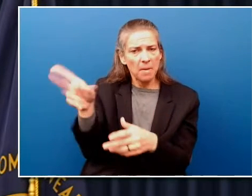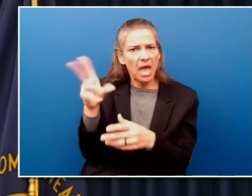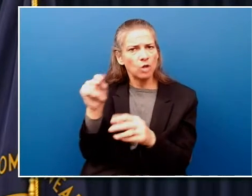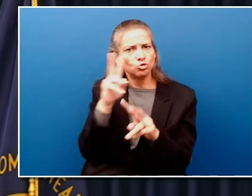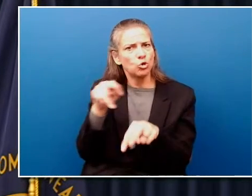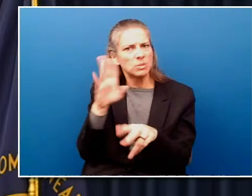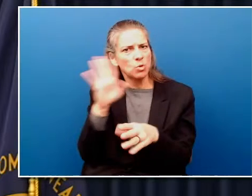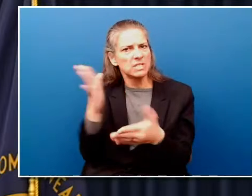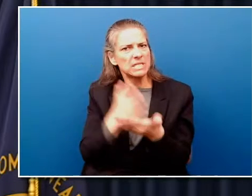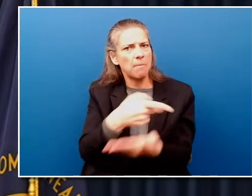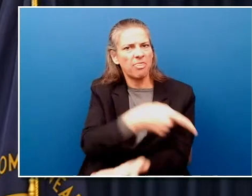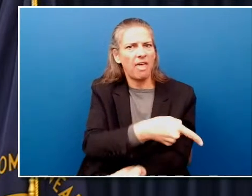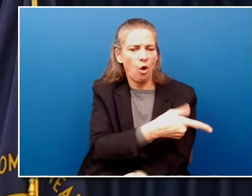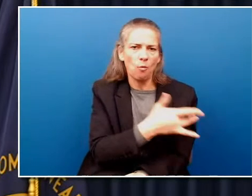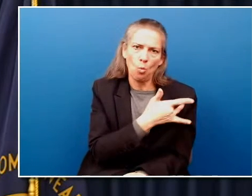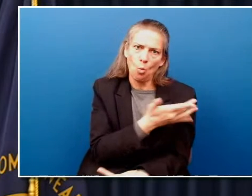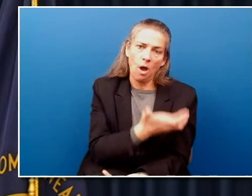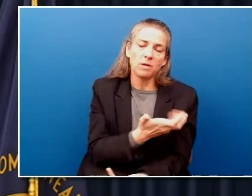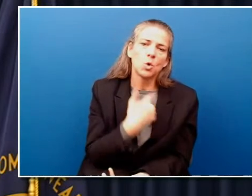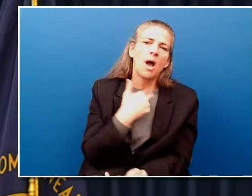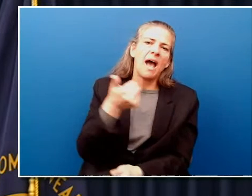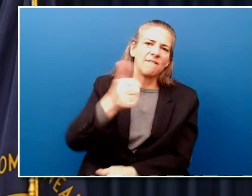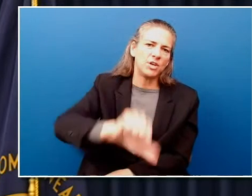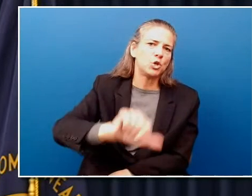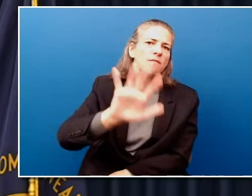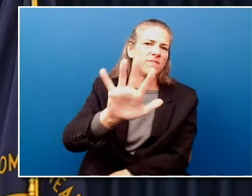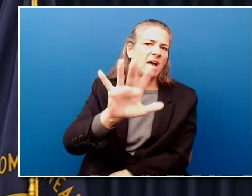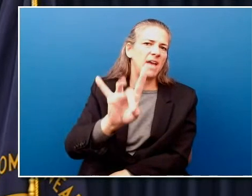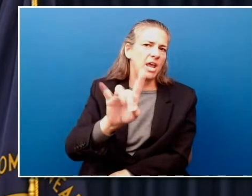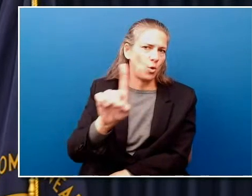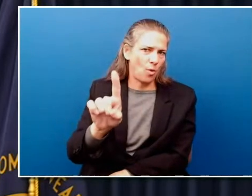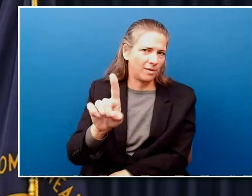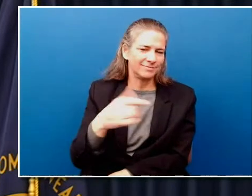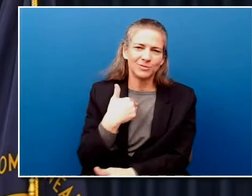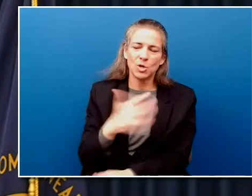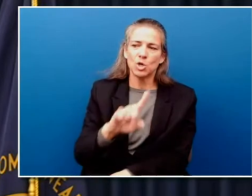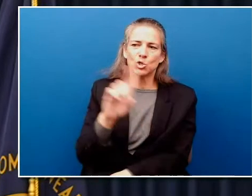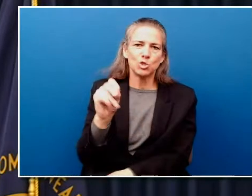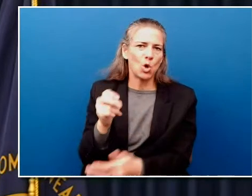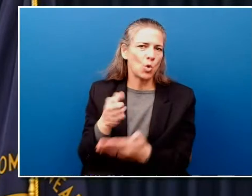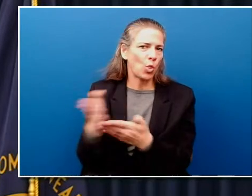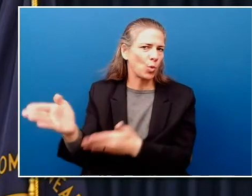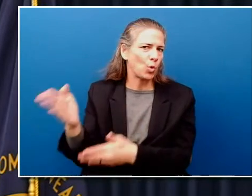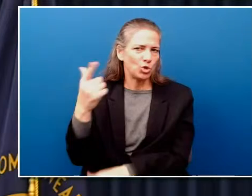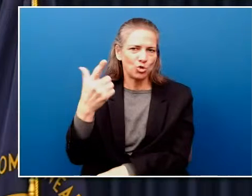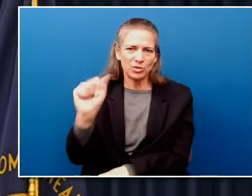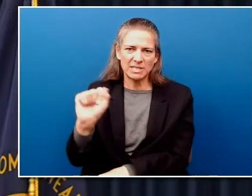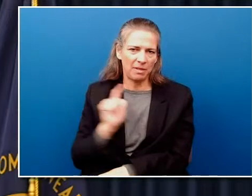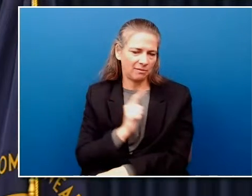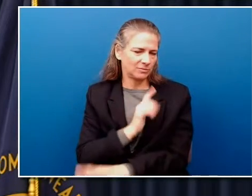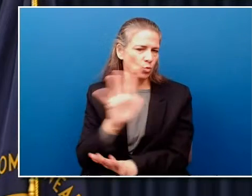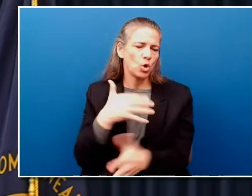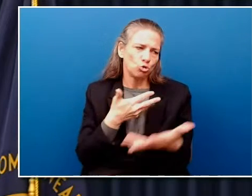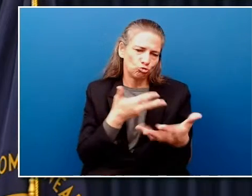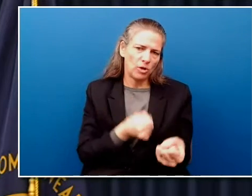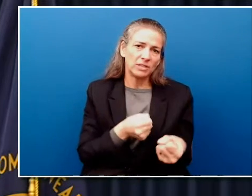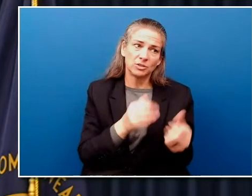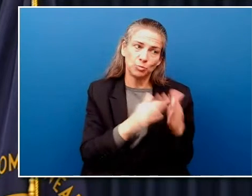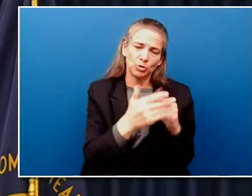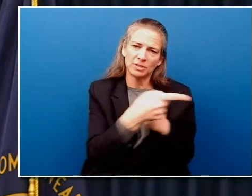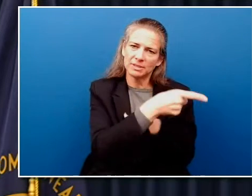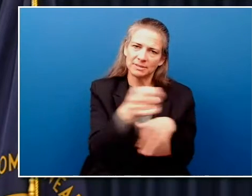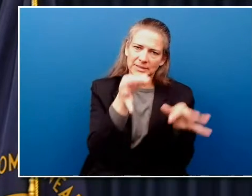House Bill 581. Let's not do zoning through the General Assembly. Let's trust our local communities to do what they think